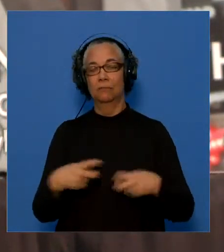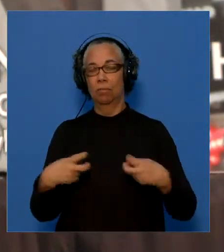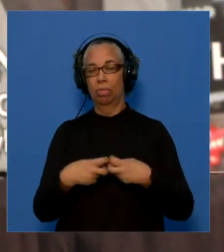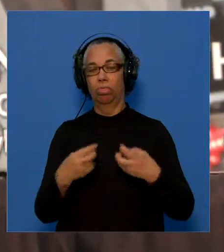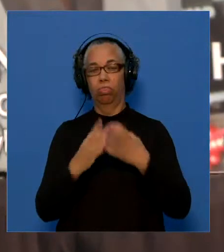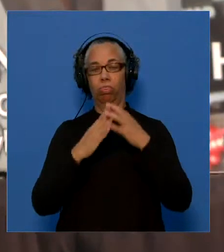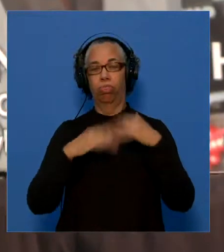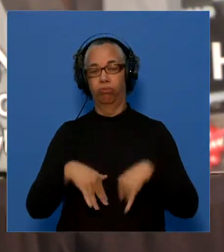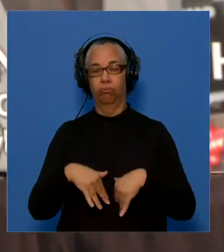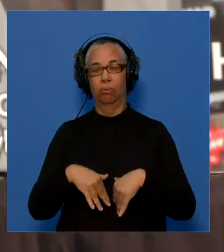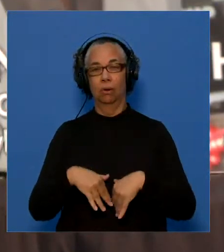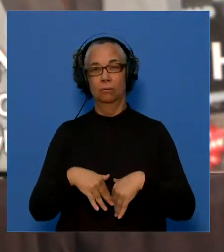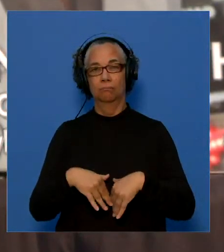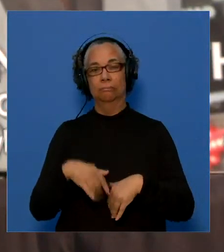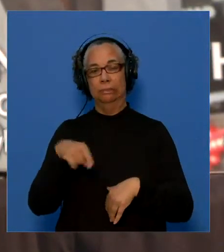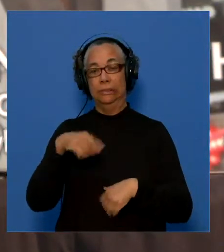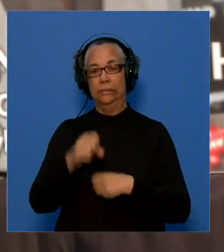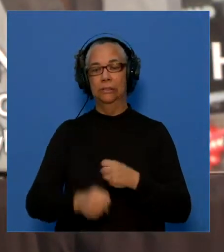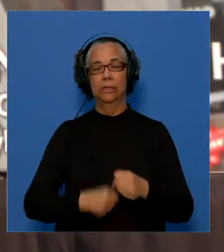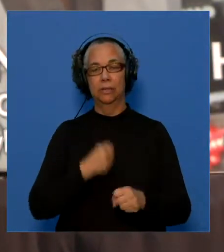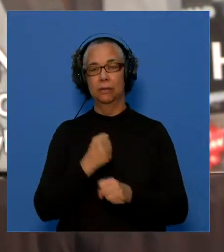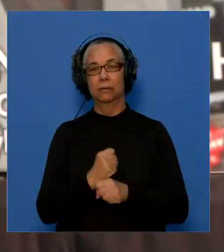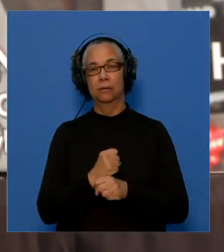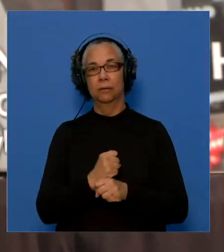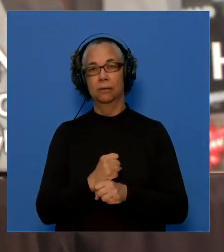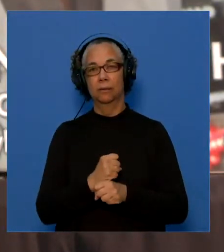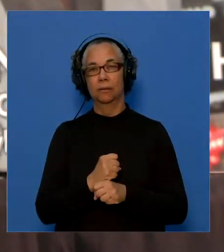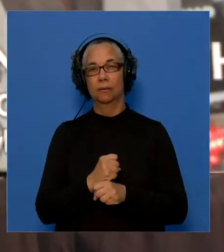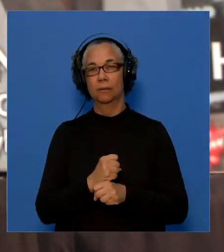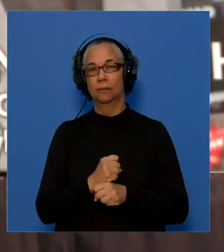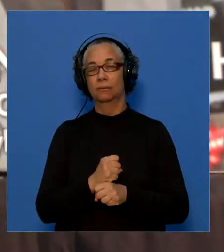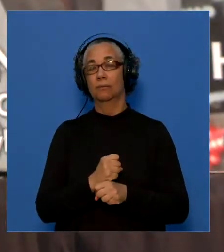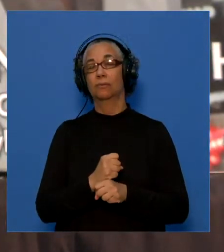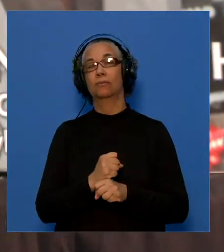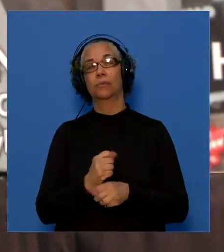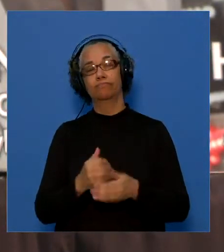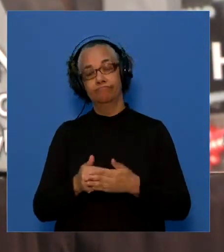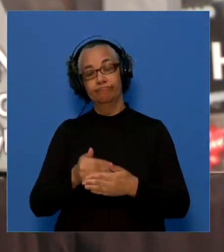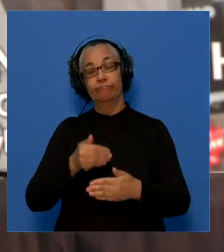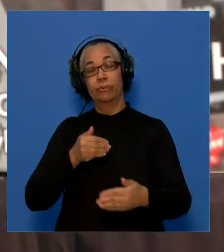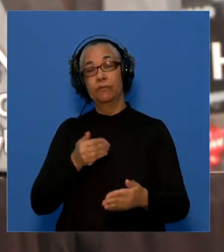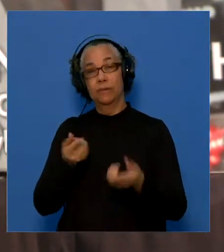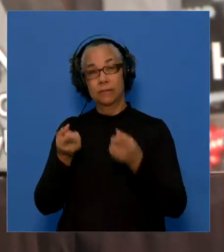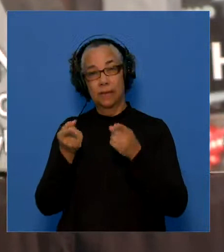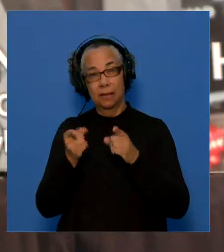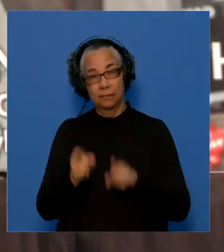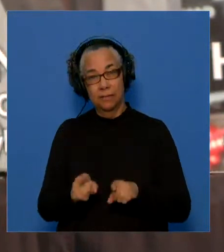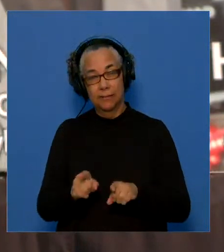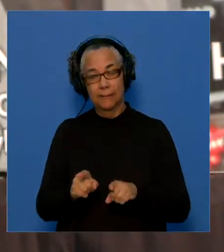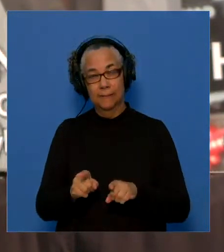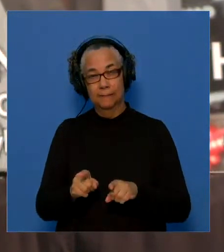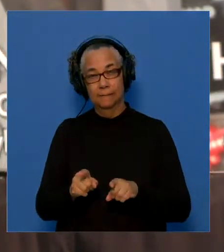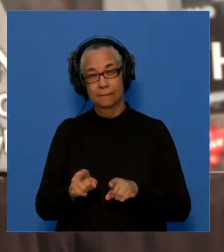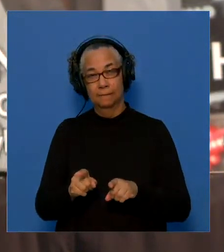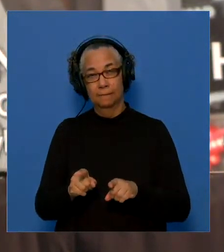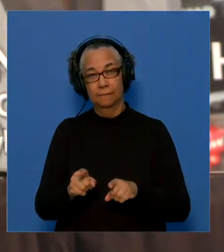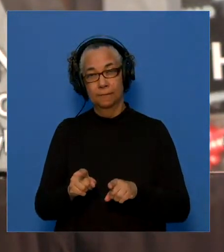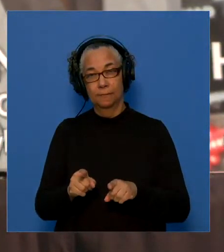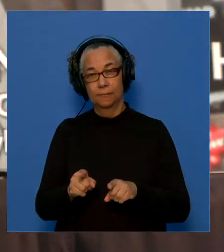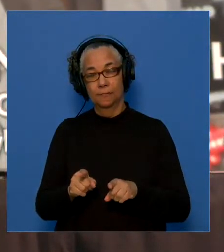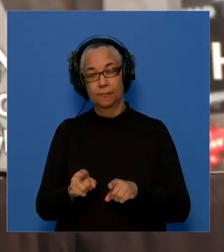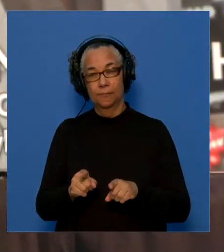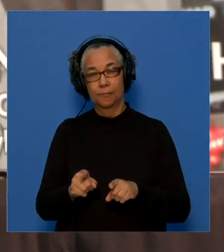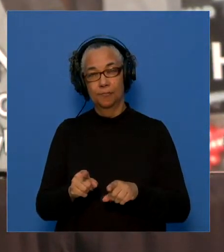year. All but the previous occurrences was not